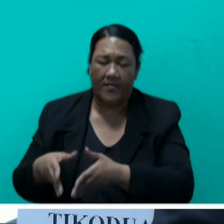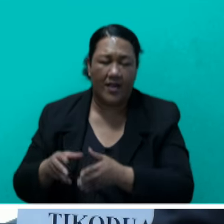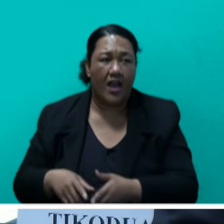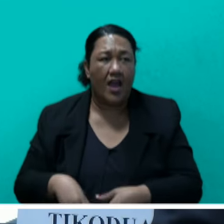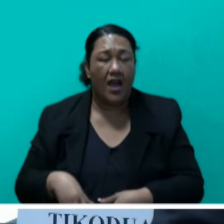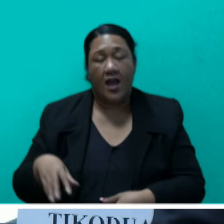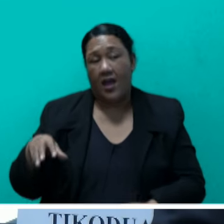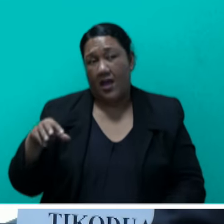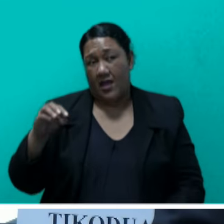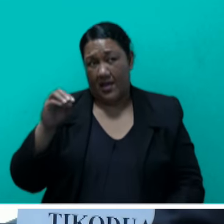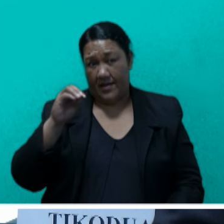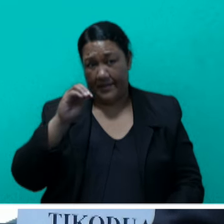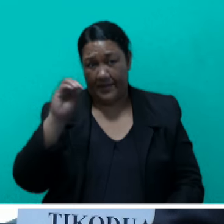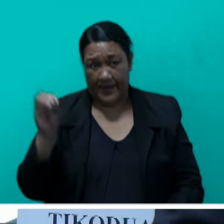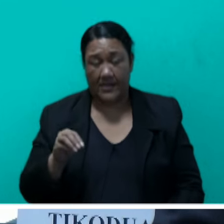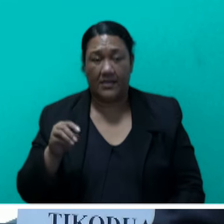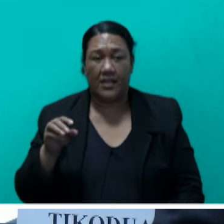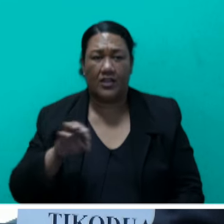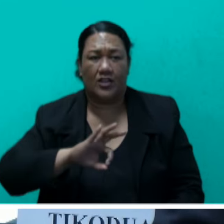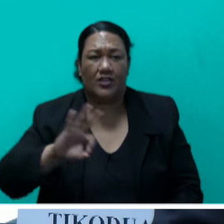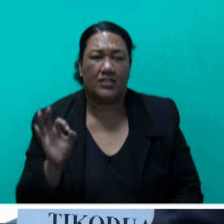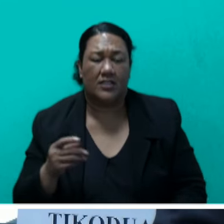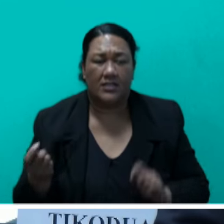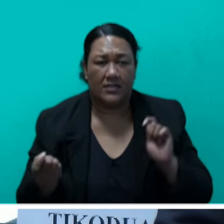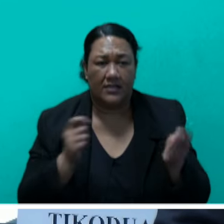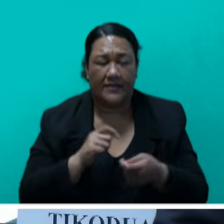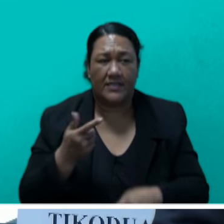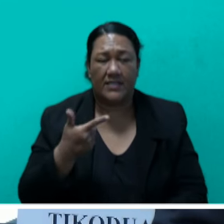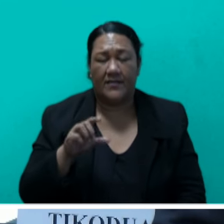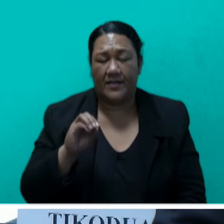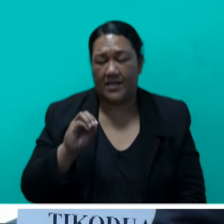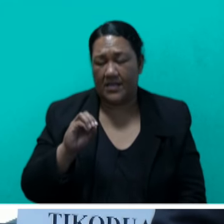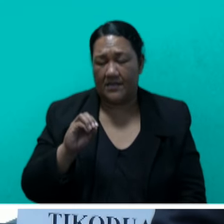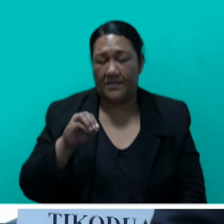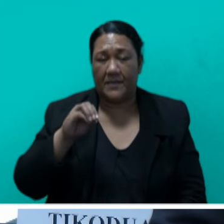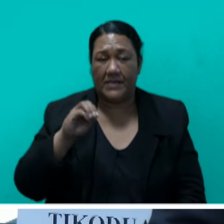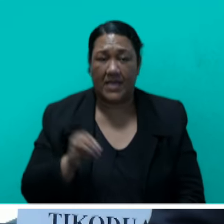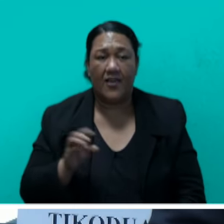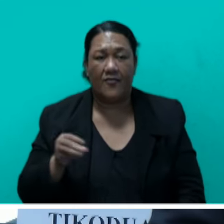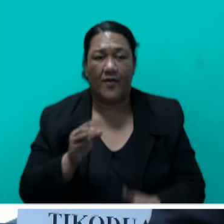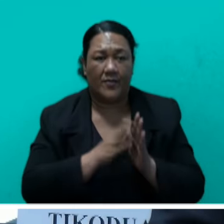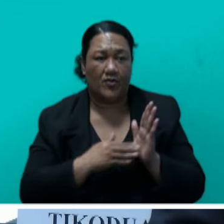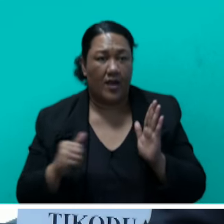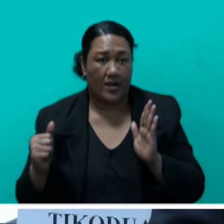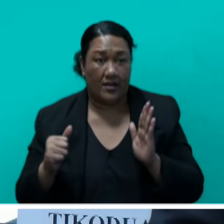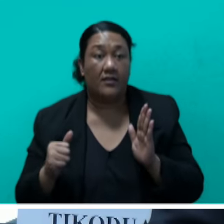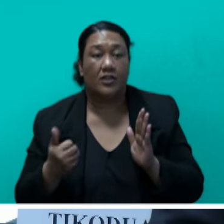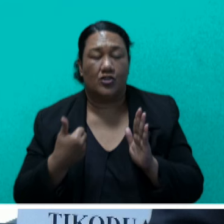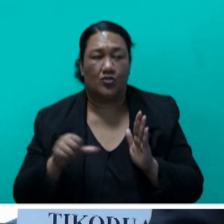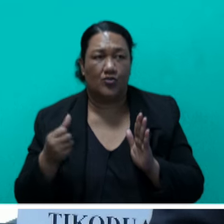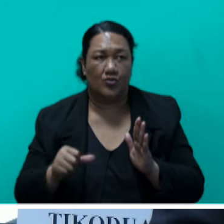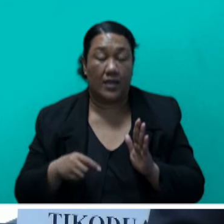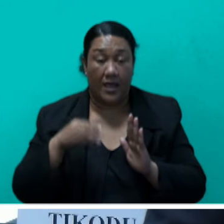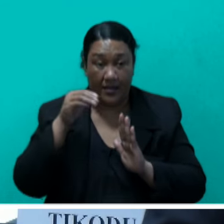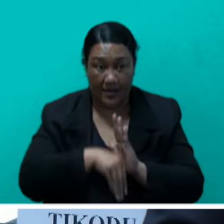dramatically in favor of our trucks, with 7% of sugarcane being transported by rail. This decline is not